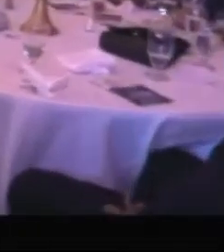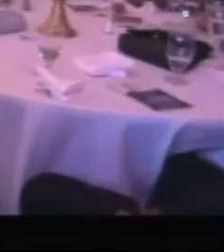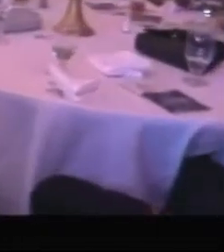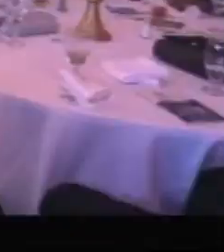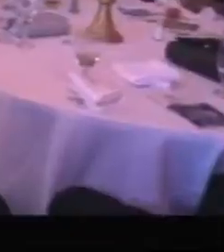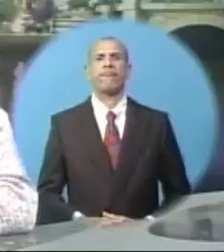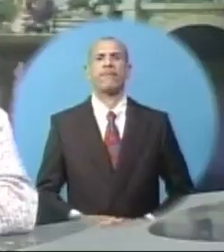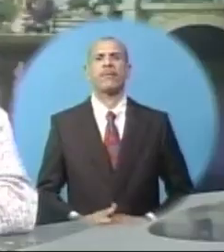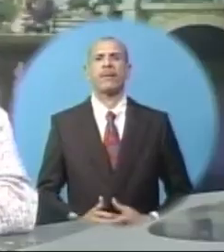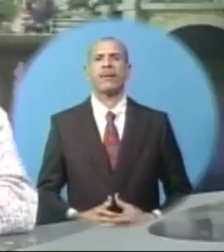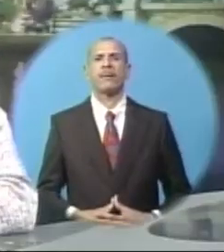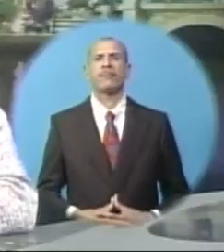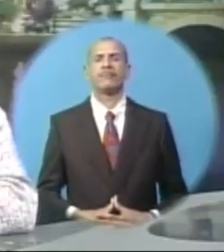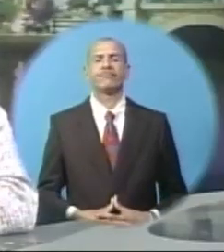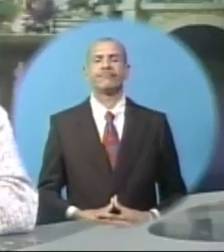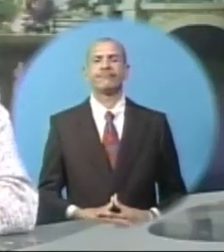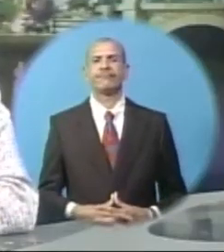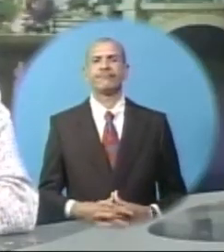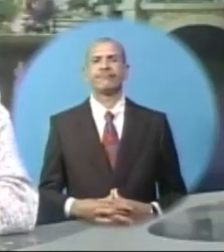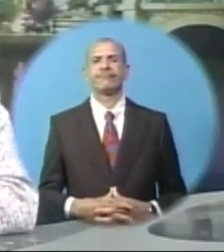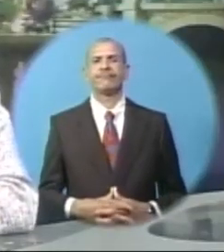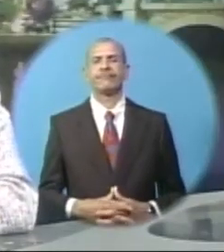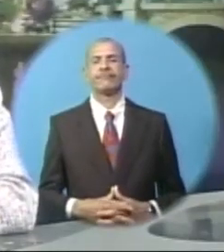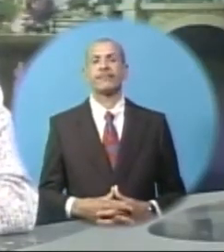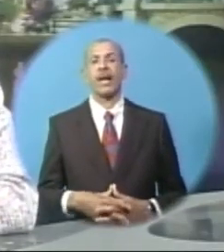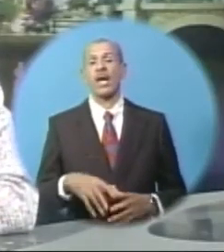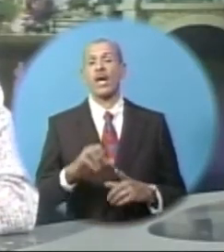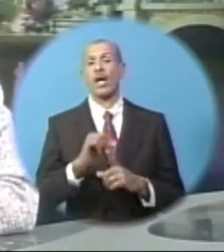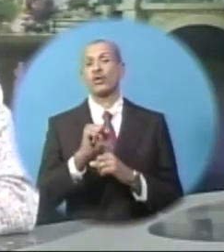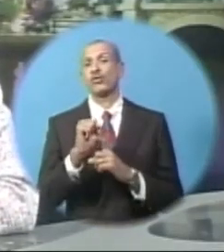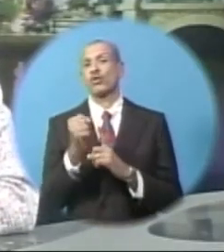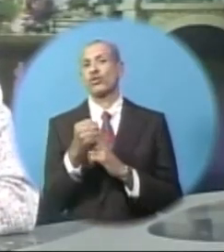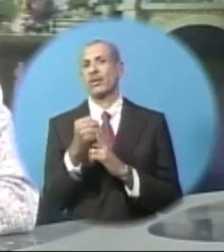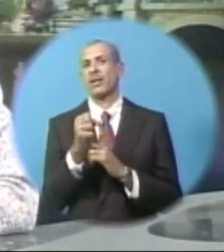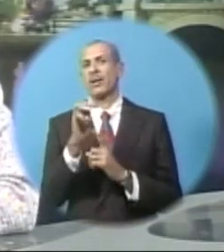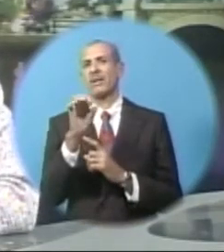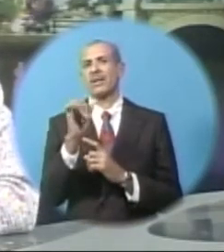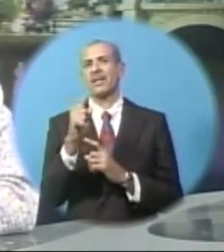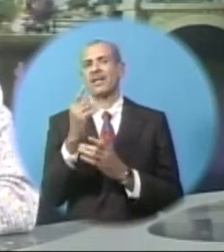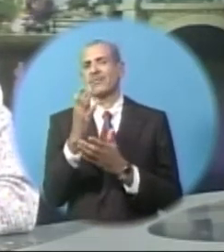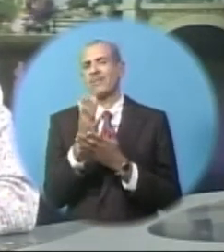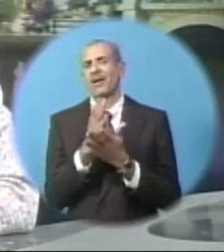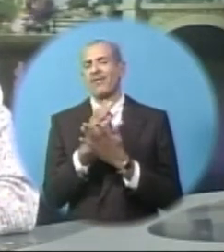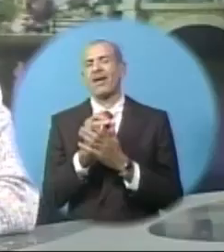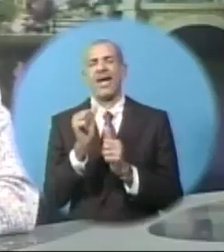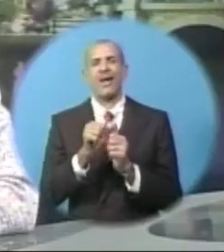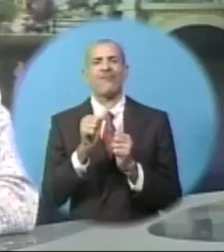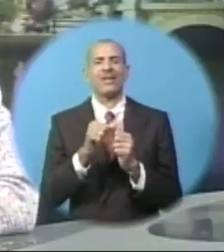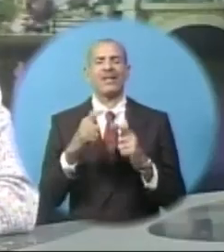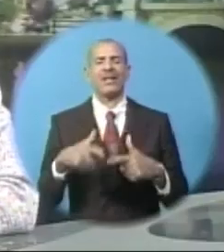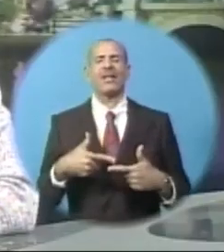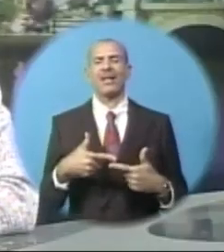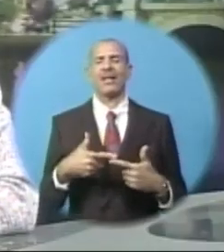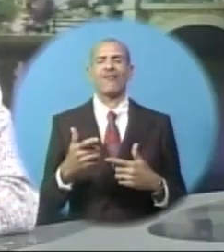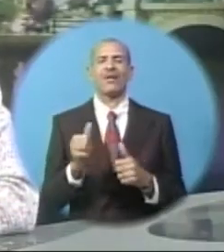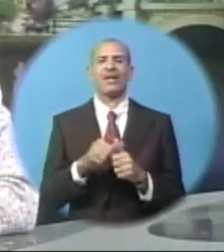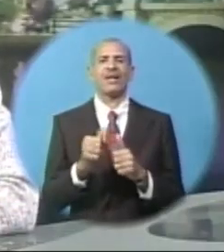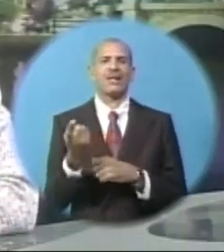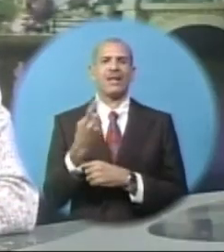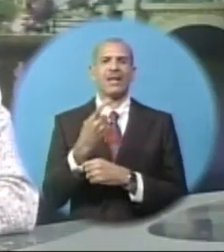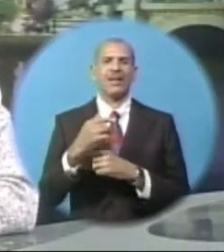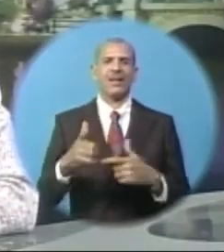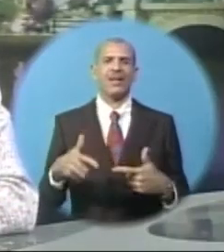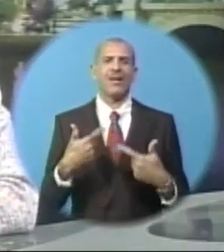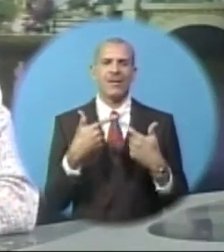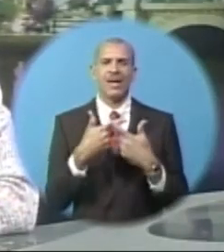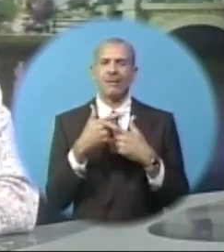News. Thanks, Kareem. Well, social media is now part of our everyday lives. It's also a big part of